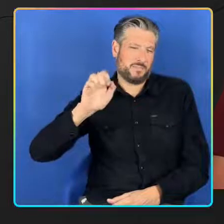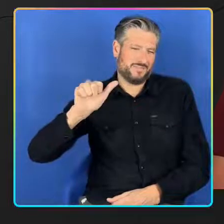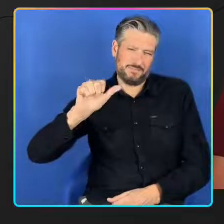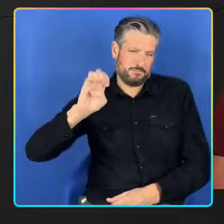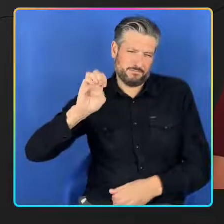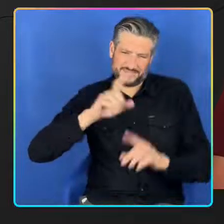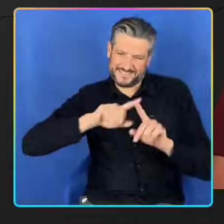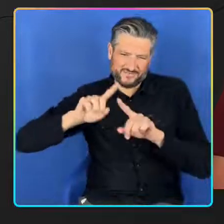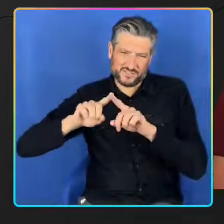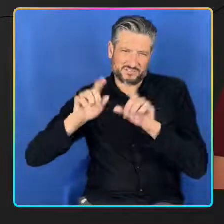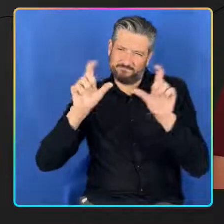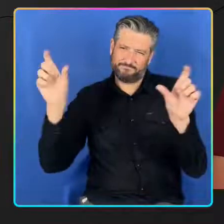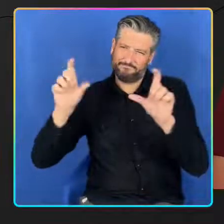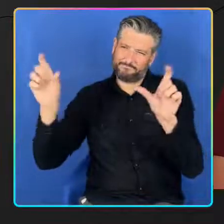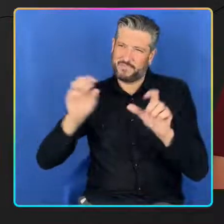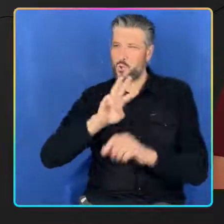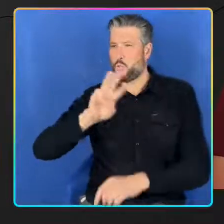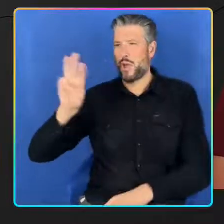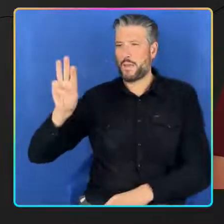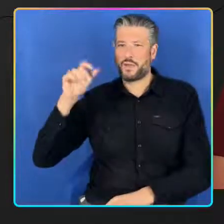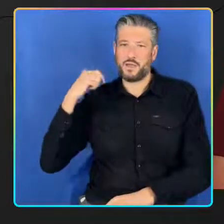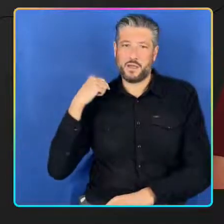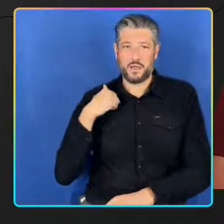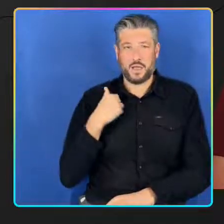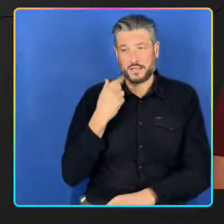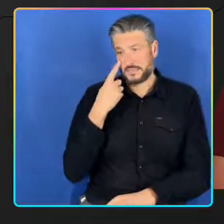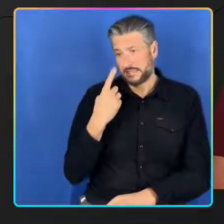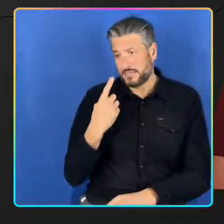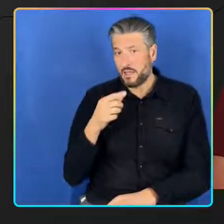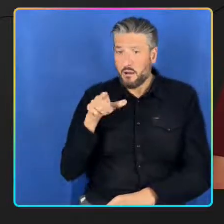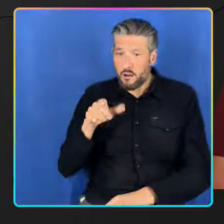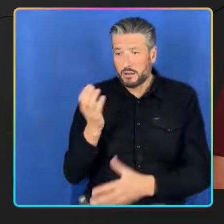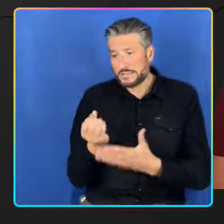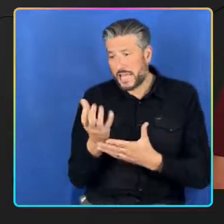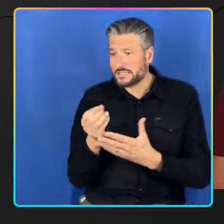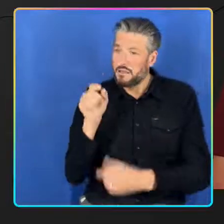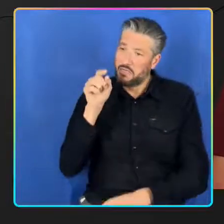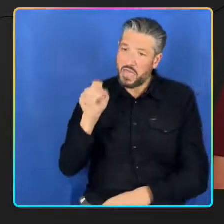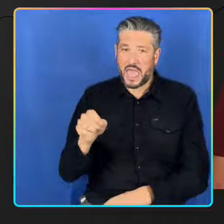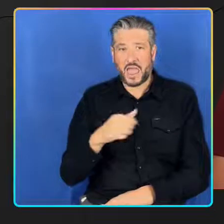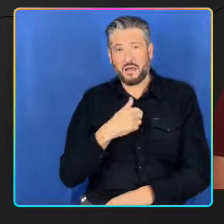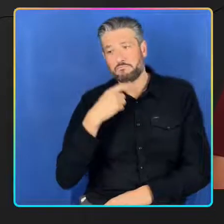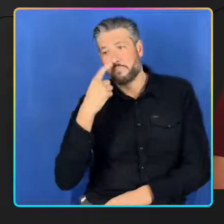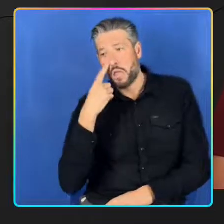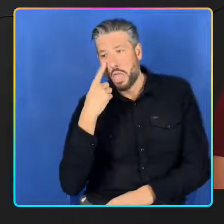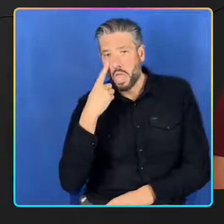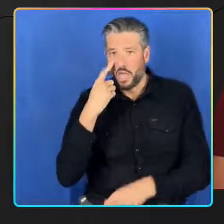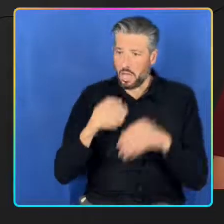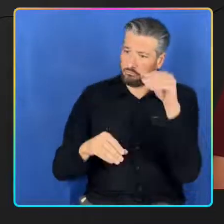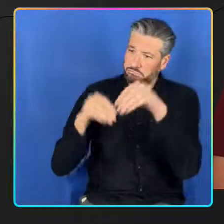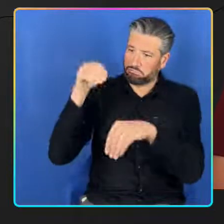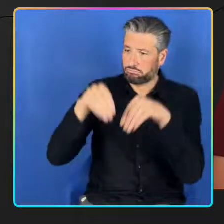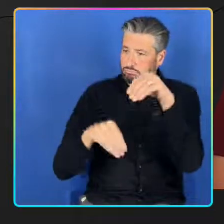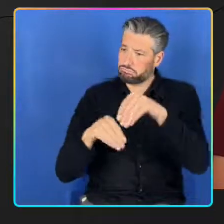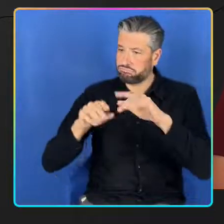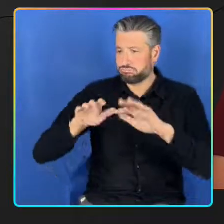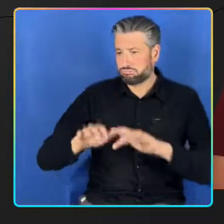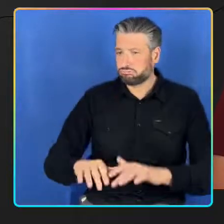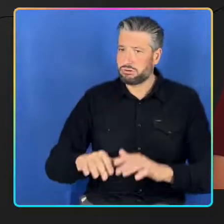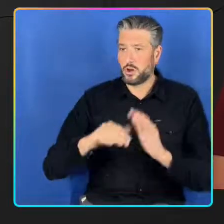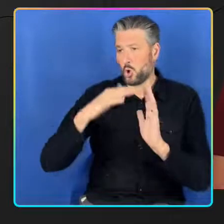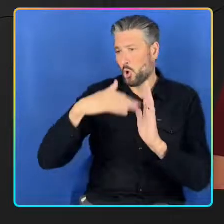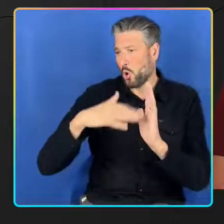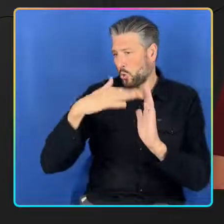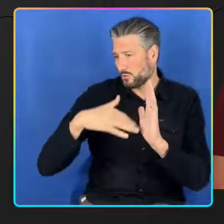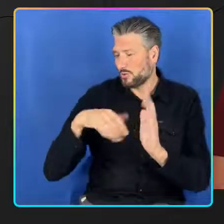find some data set there, play around with it, see what works, see what doesn't, see if I can get close to the leaders on the leaderboard in terms of